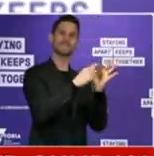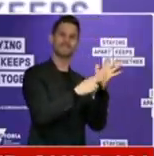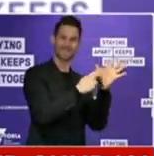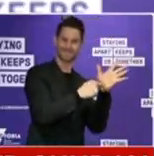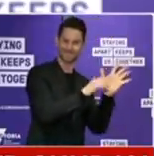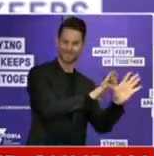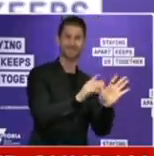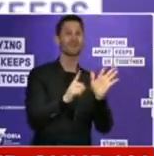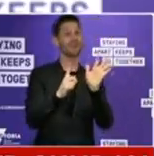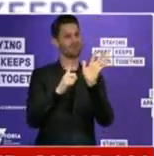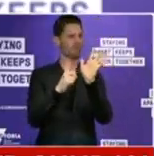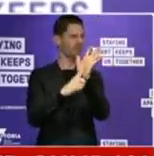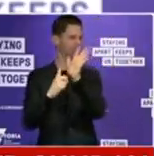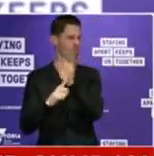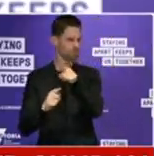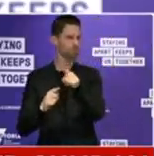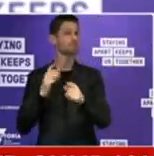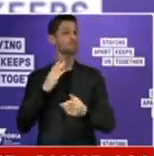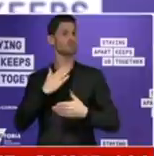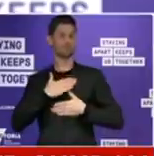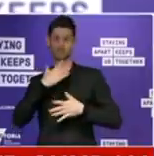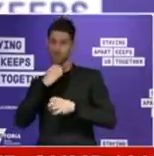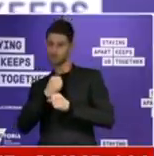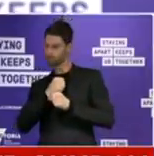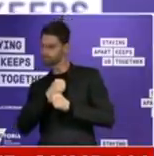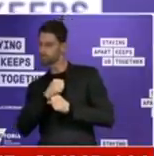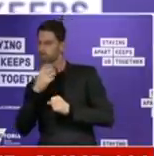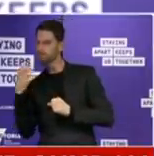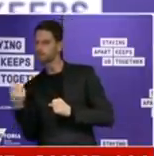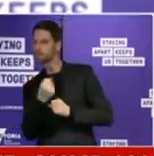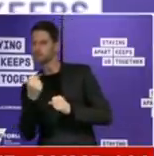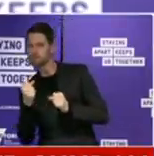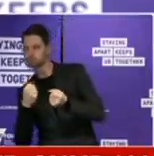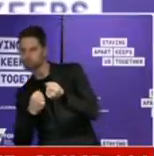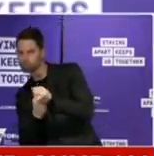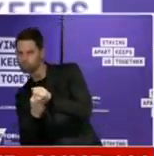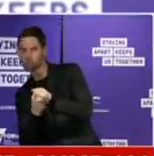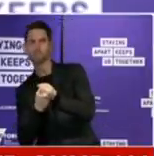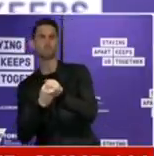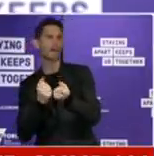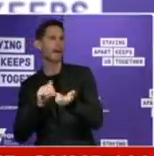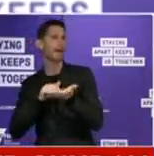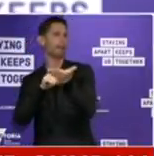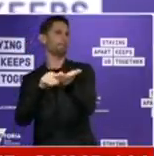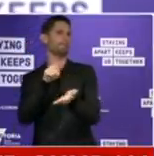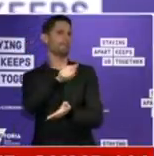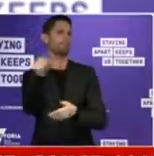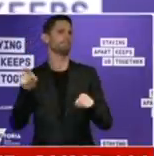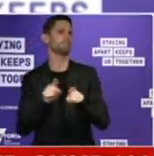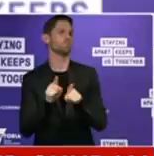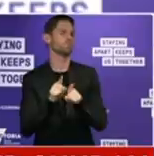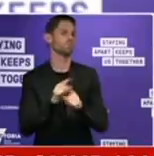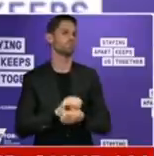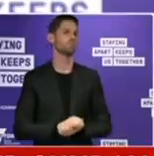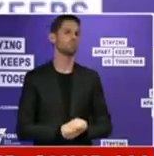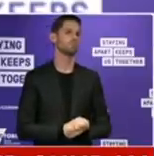landlords must be, from our perspective, be given access to appropriate relief, and that's why residential landlords